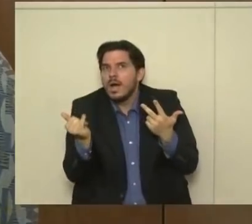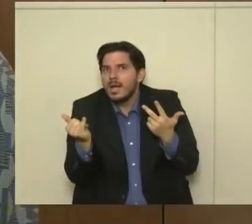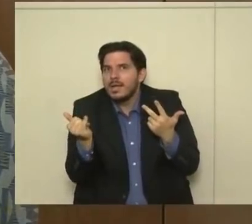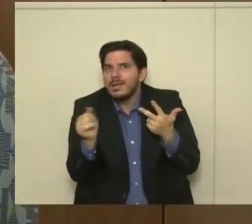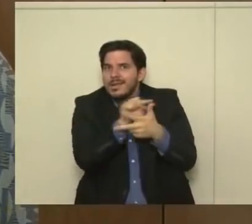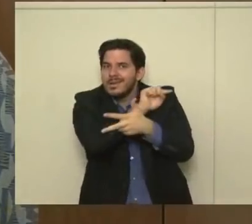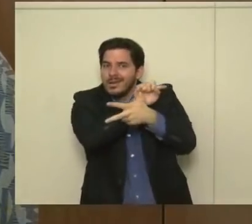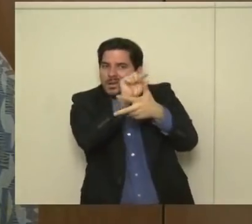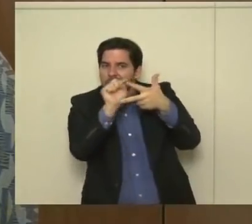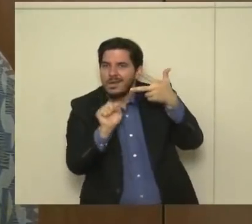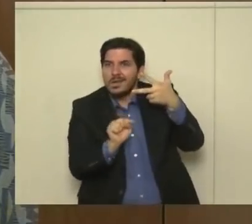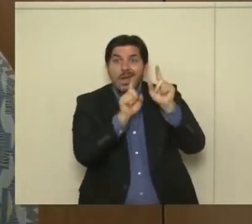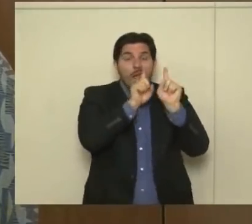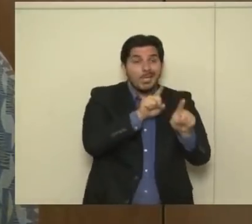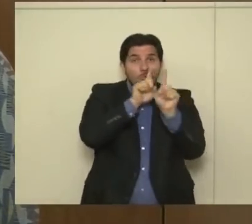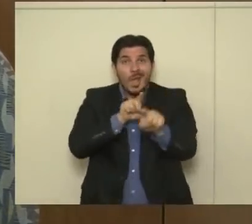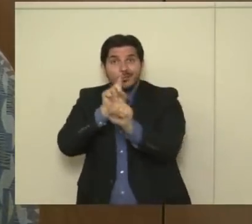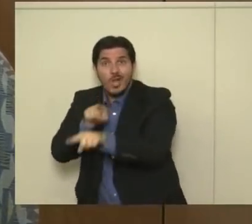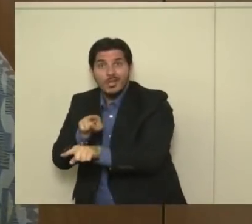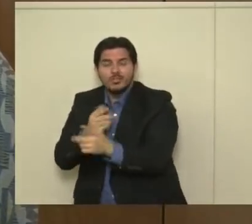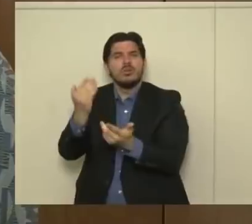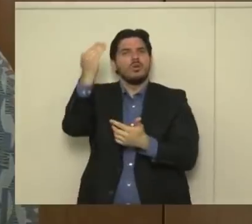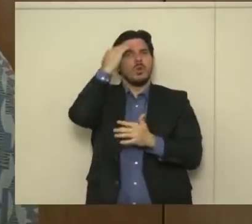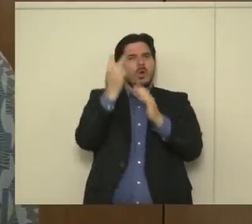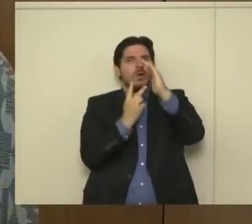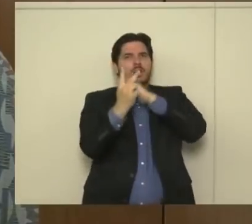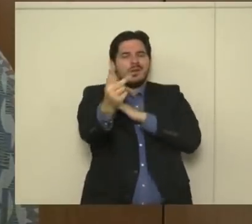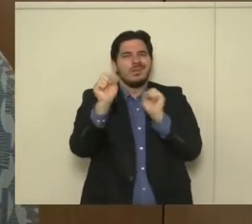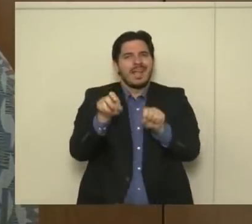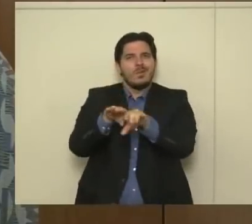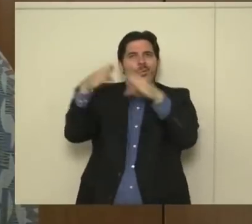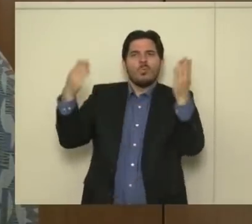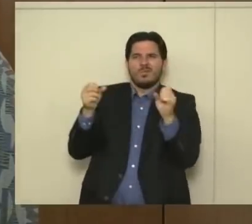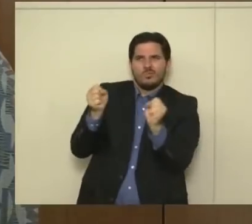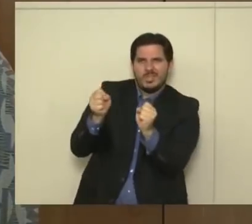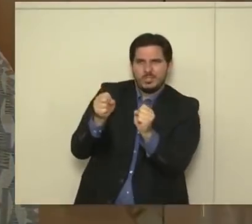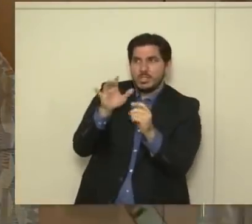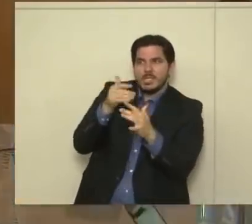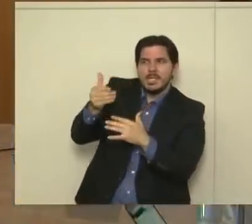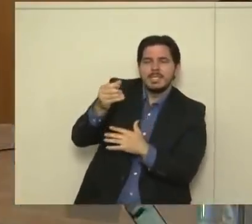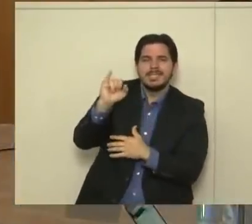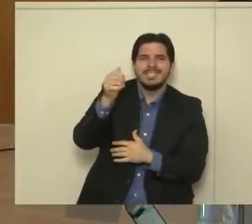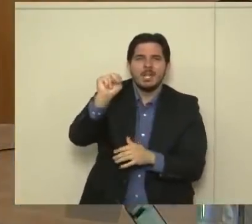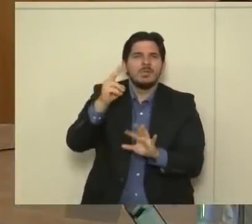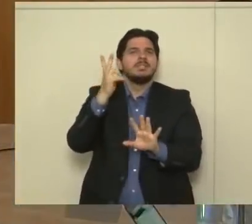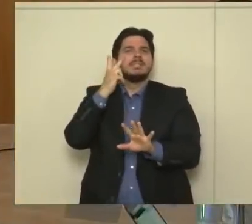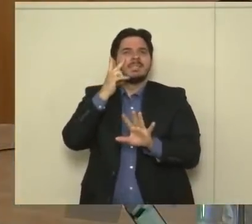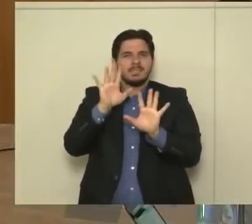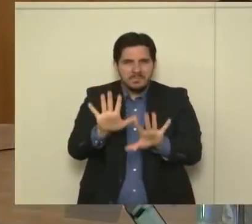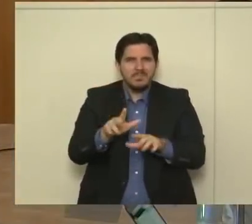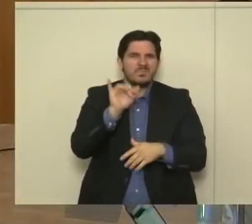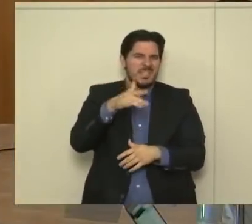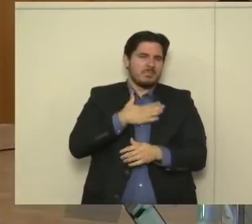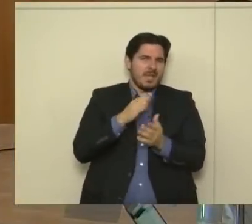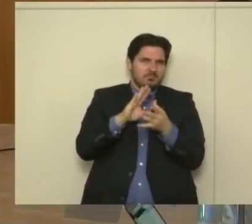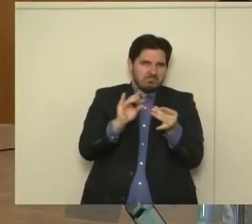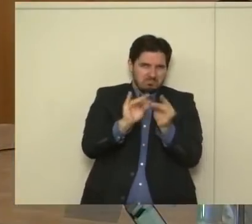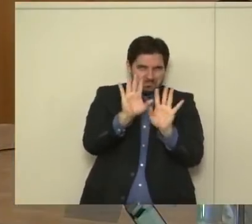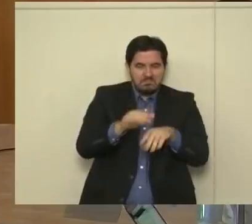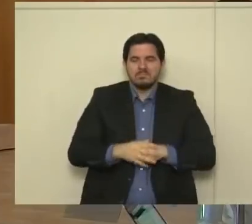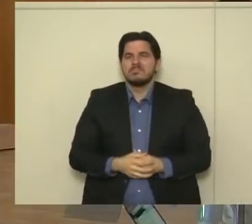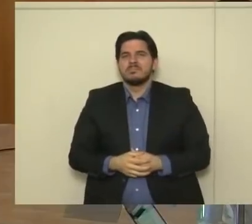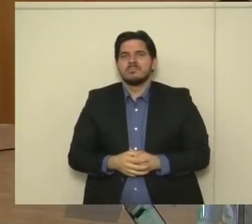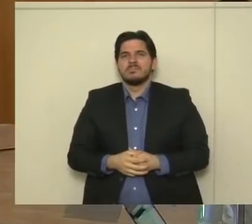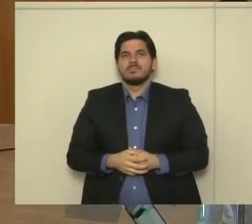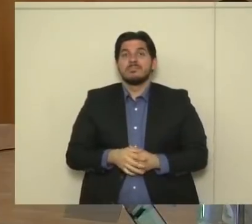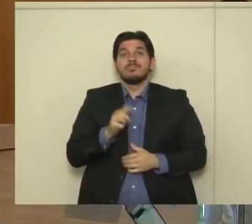really wanted to highlight, that would have been my question if I was with the press. Thank you, Governor. Next, I'll go to Dan Boyd